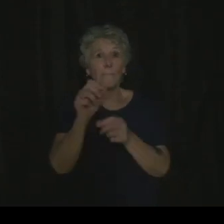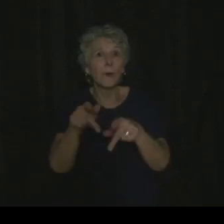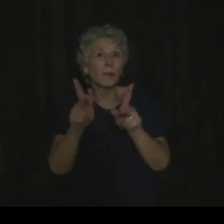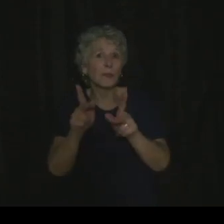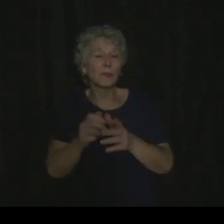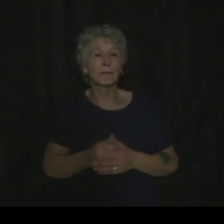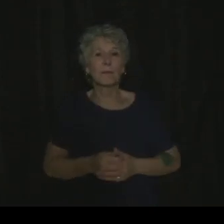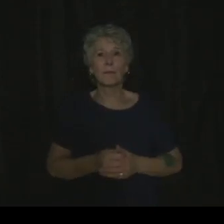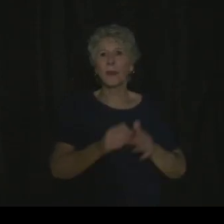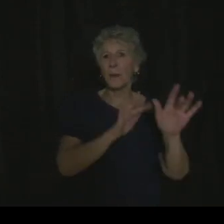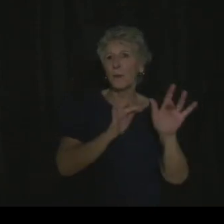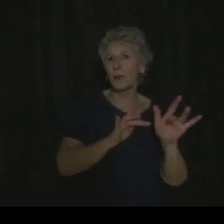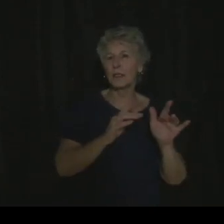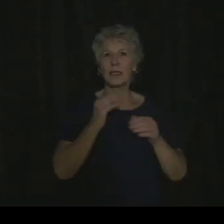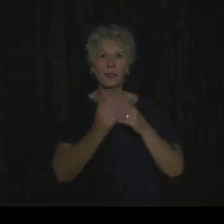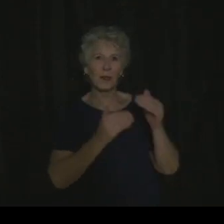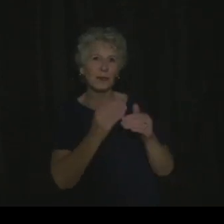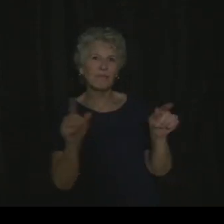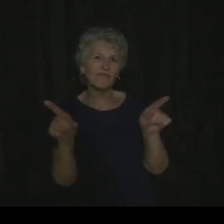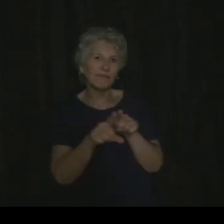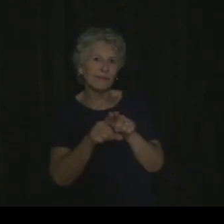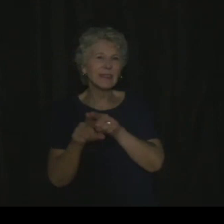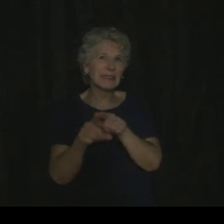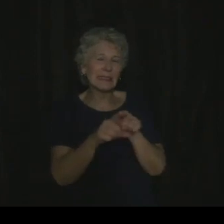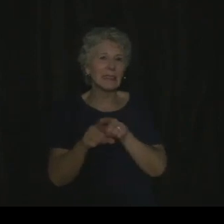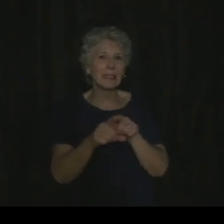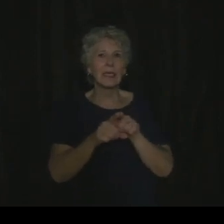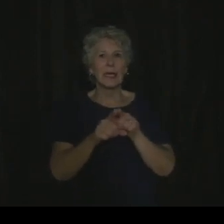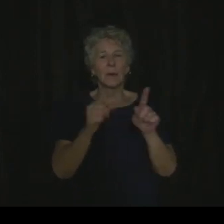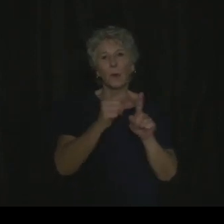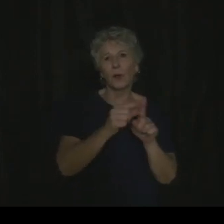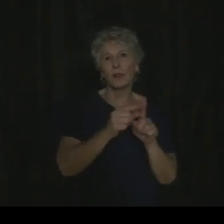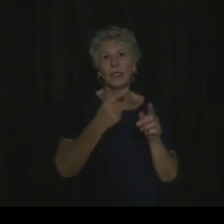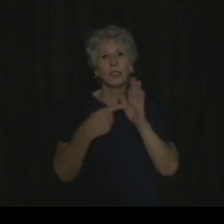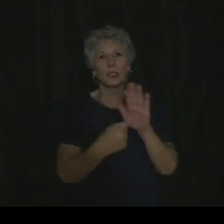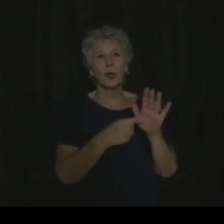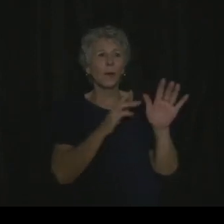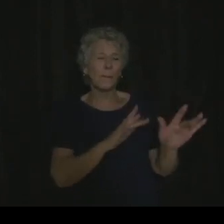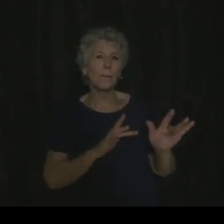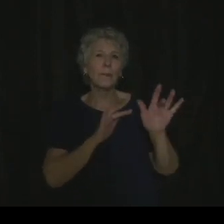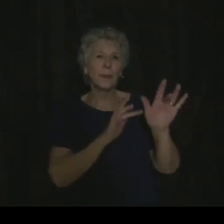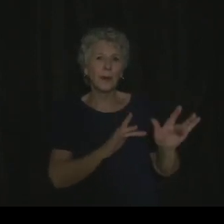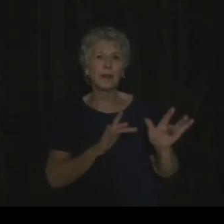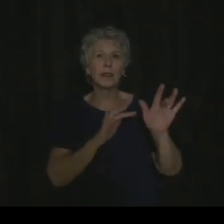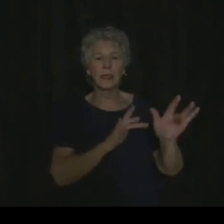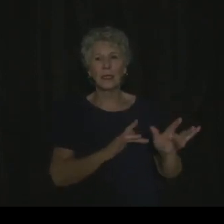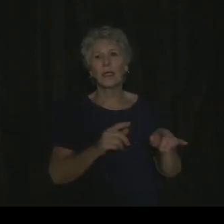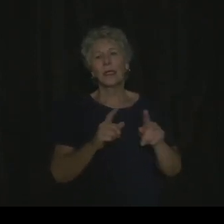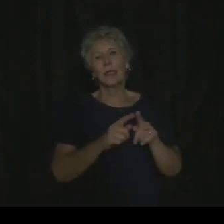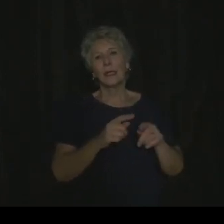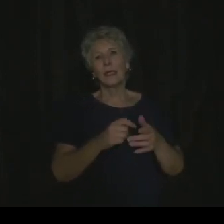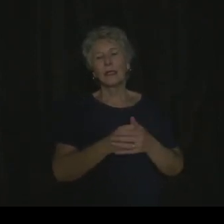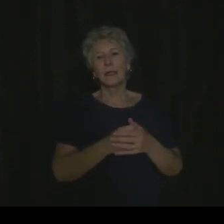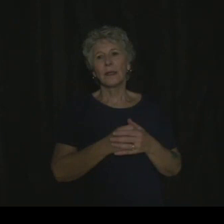Mercy and compassion are sister words. Mercy means to show pity, and it's often used in a salvation context like Ephesians